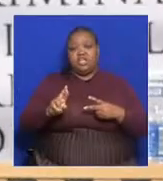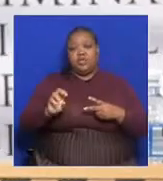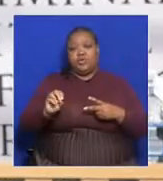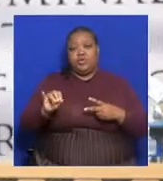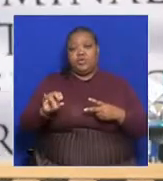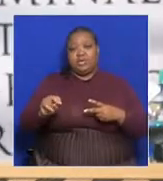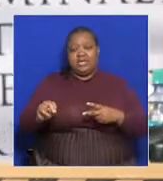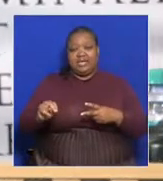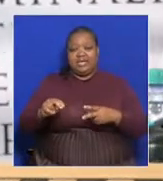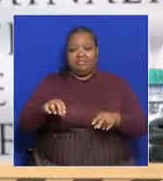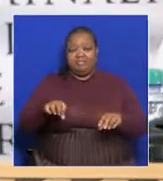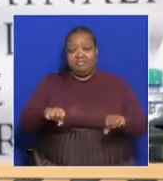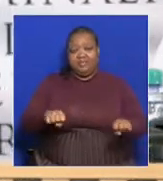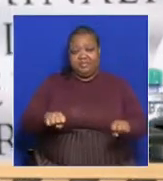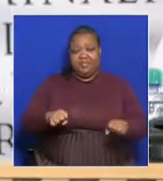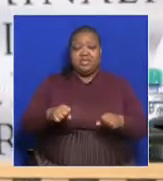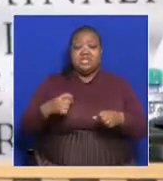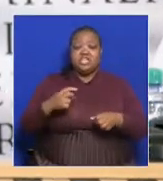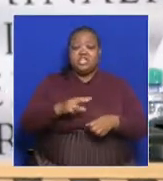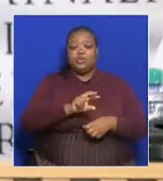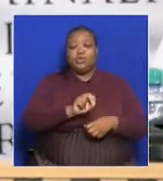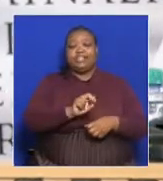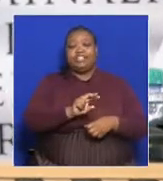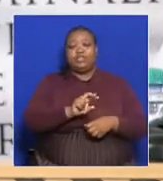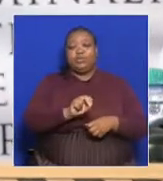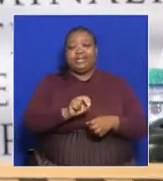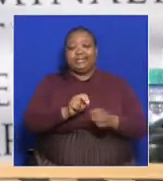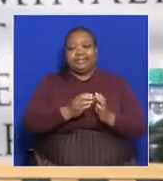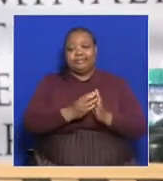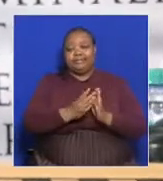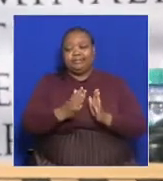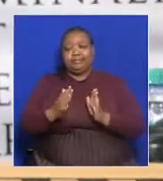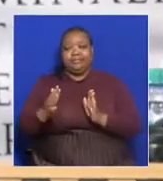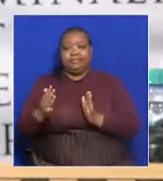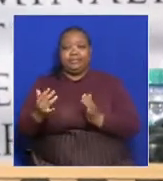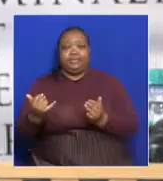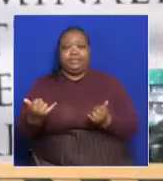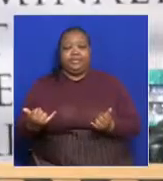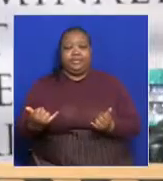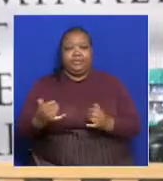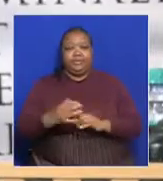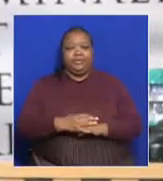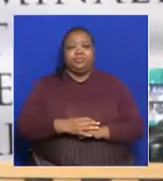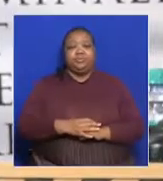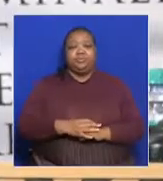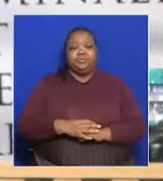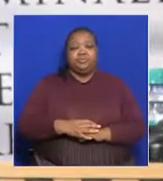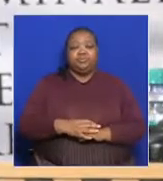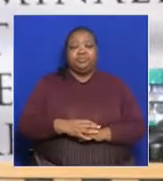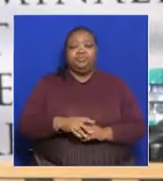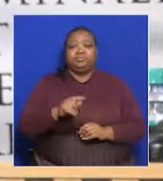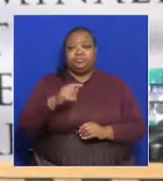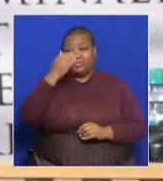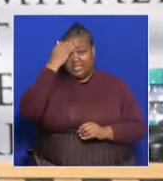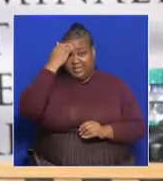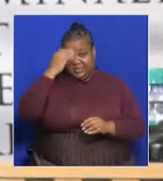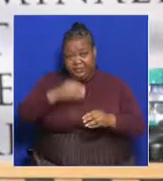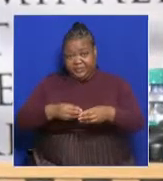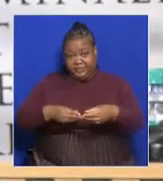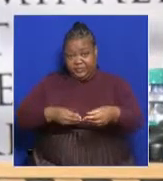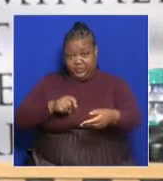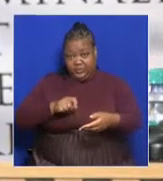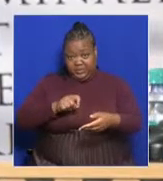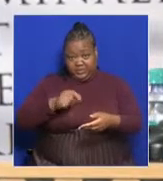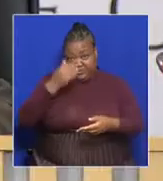to date, and whatever date is, but we can determine that. Do you know that document? I haven't seen it per